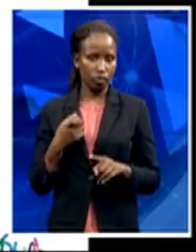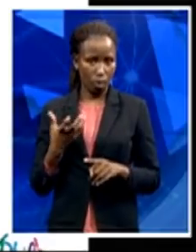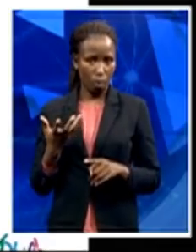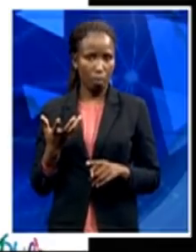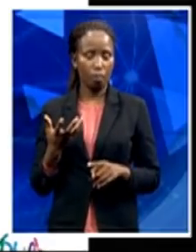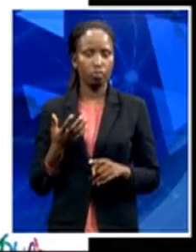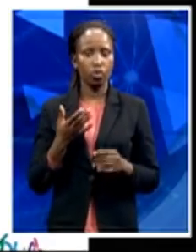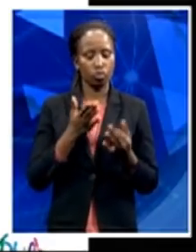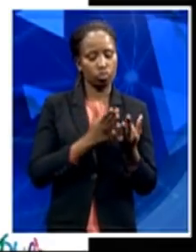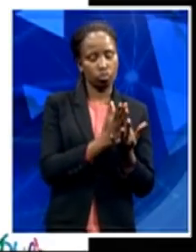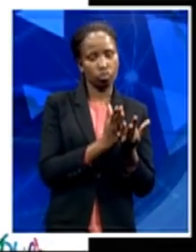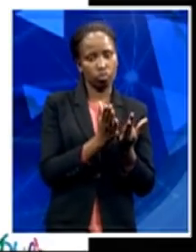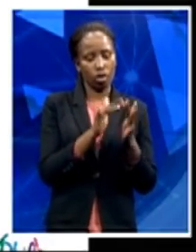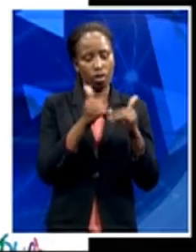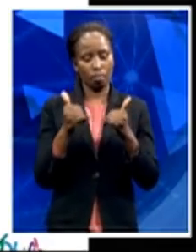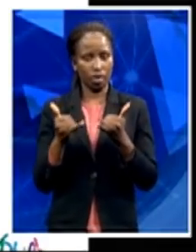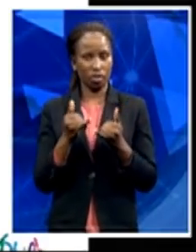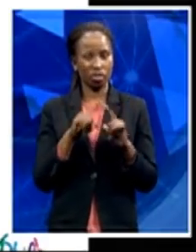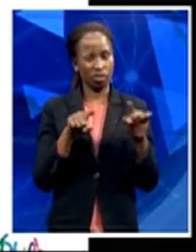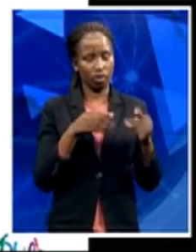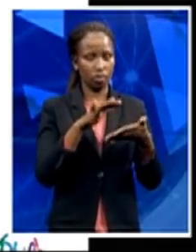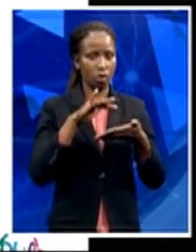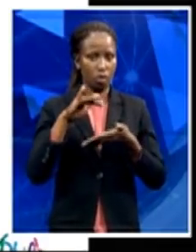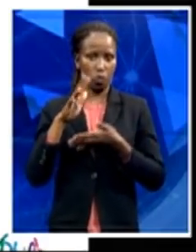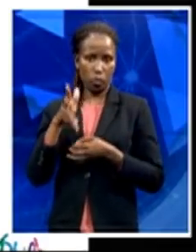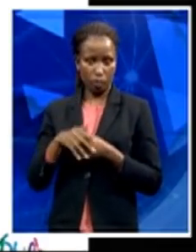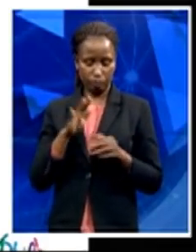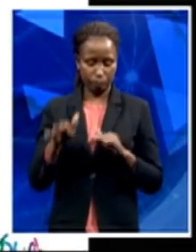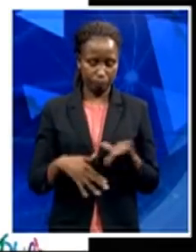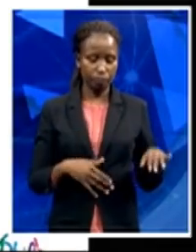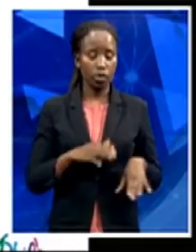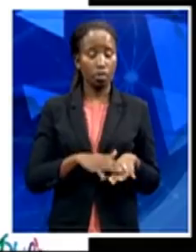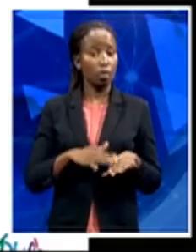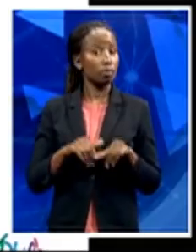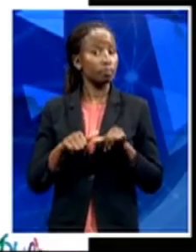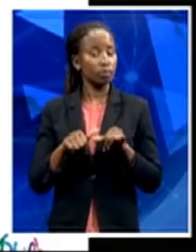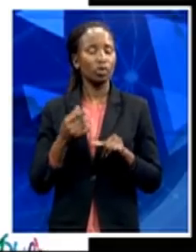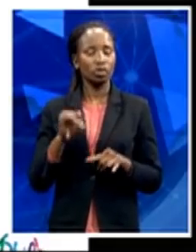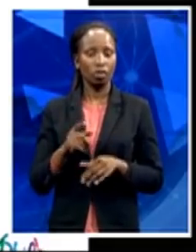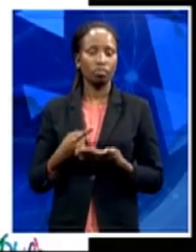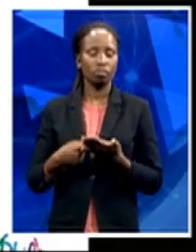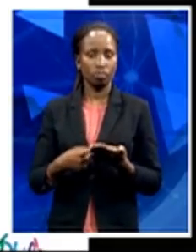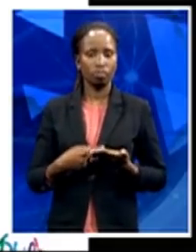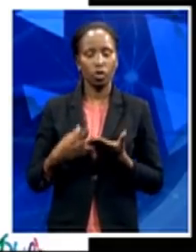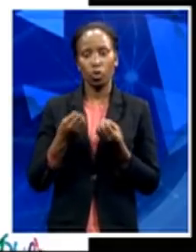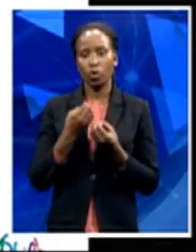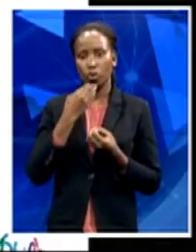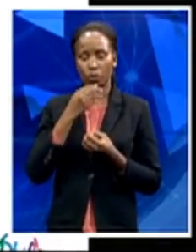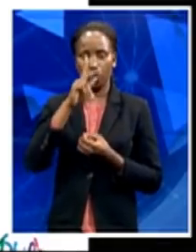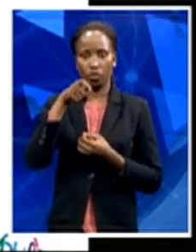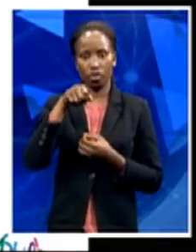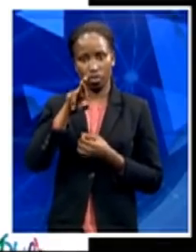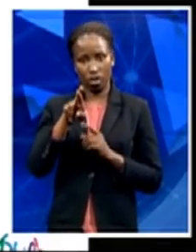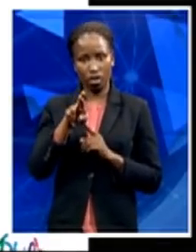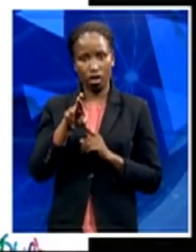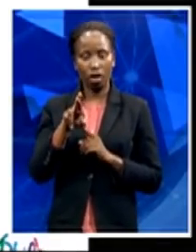previously. Going forward, we are still in discussions with Pfizer on how the scheduling is going to happen on